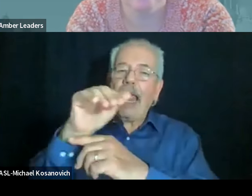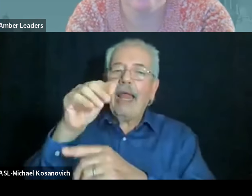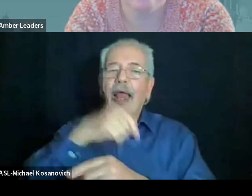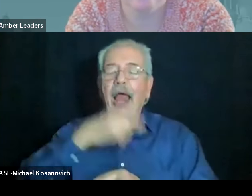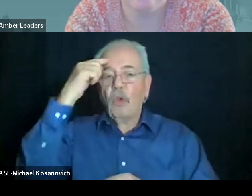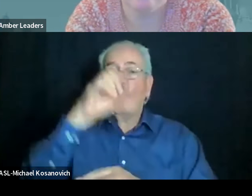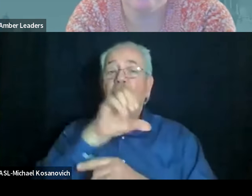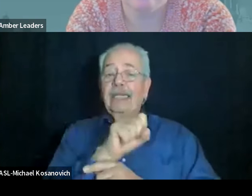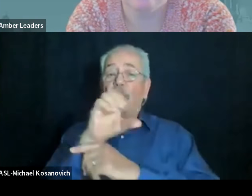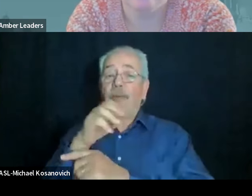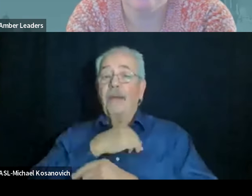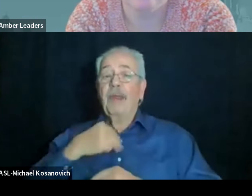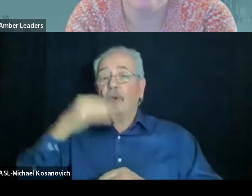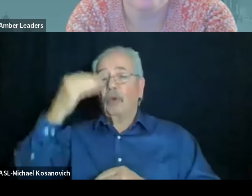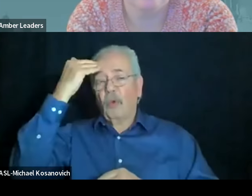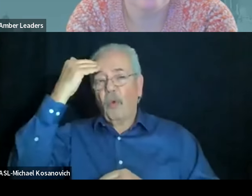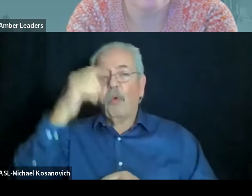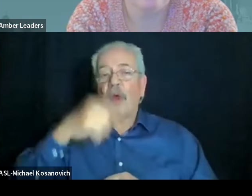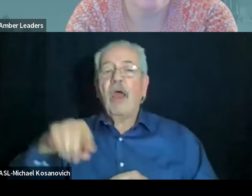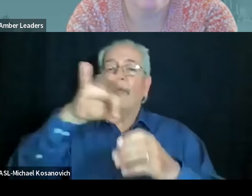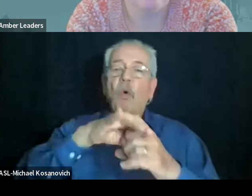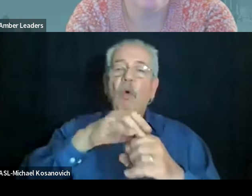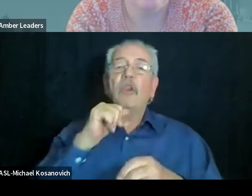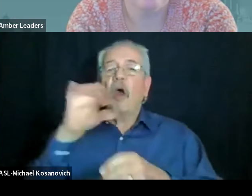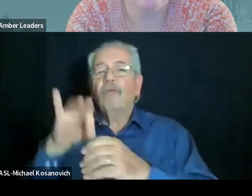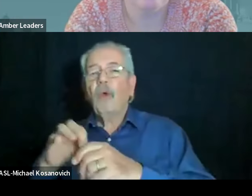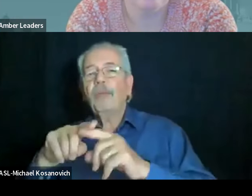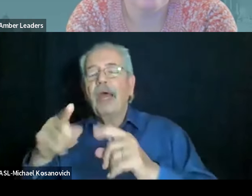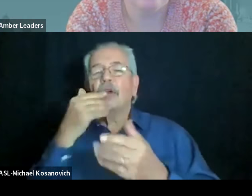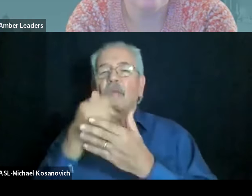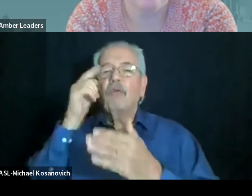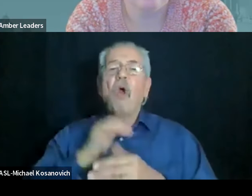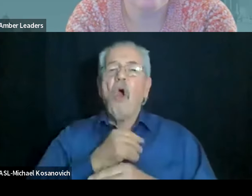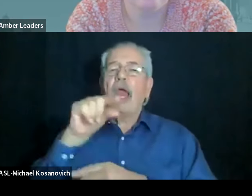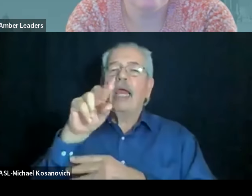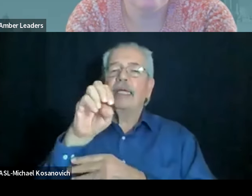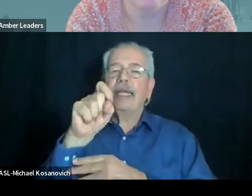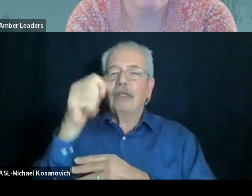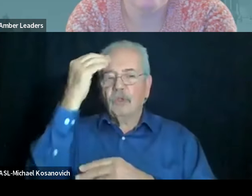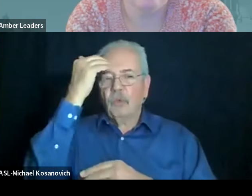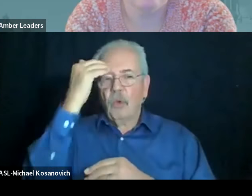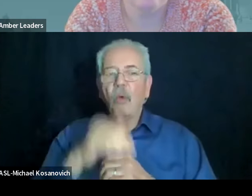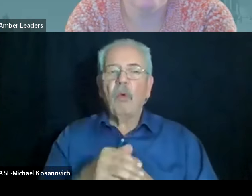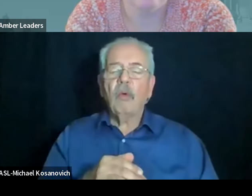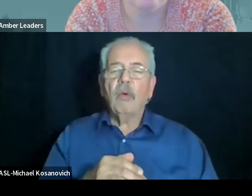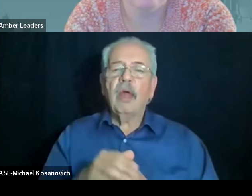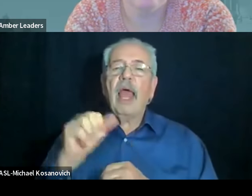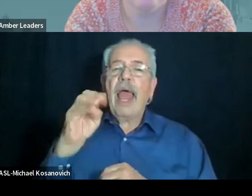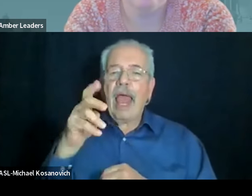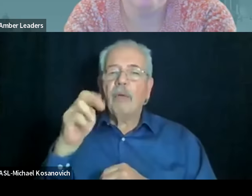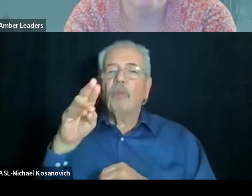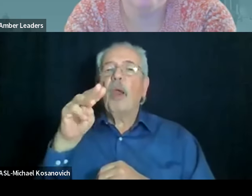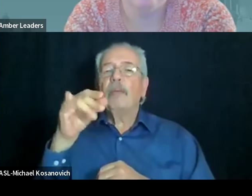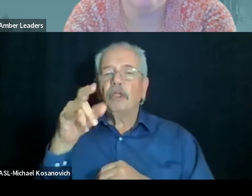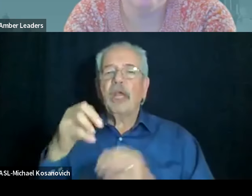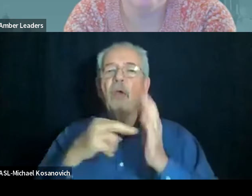steering committee members know our voting and non-voting members, but it's probably useful for our guests to know too that Amber, Michelle,